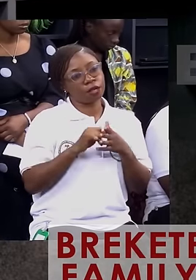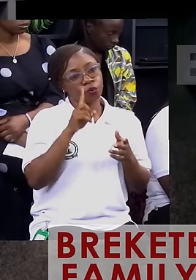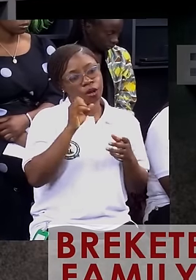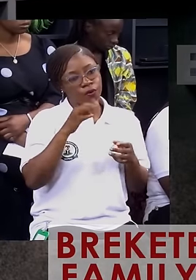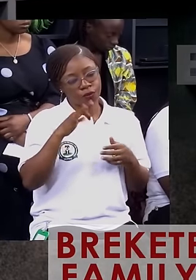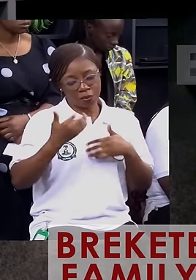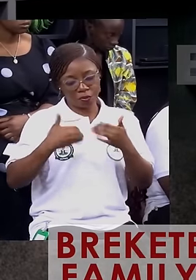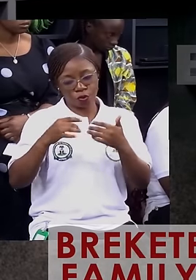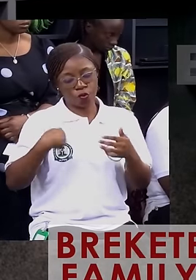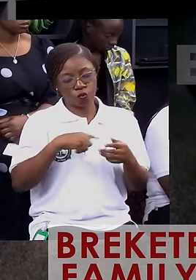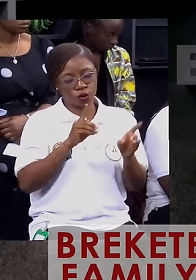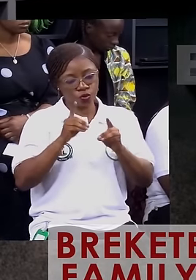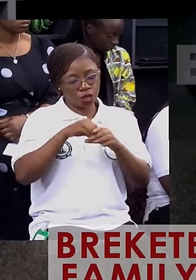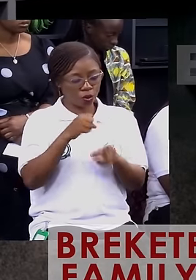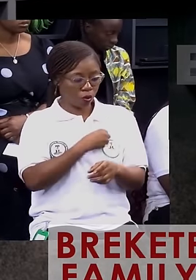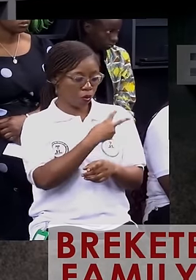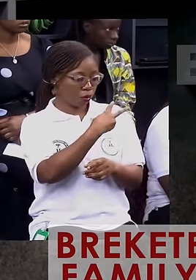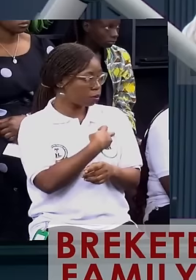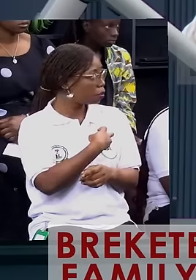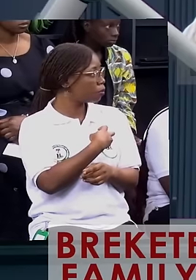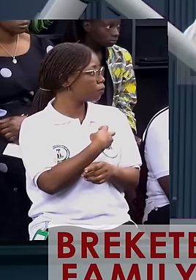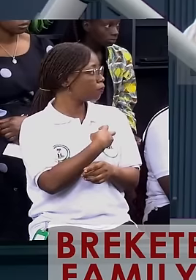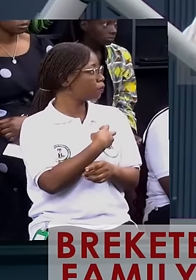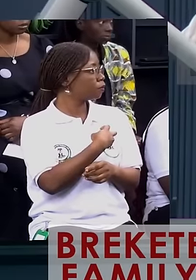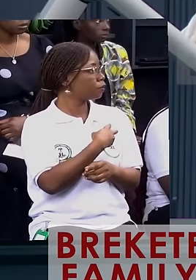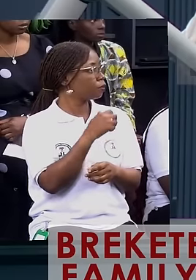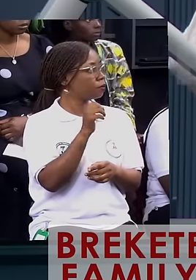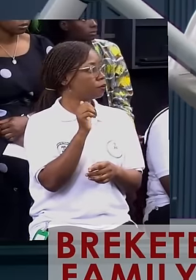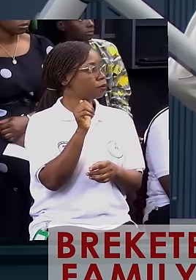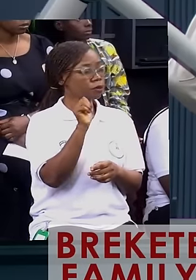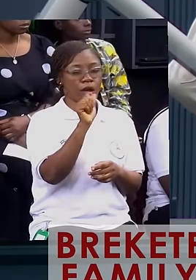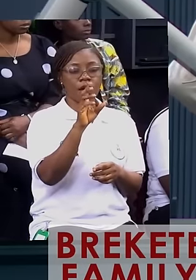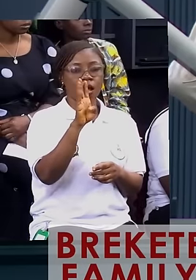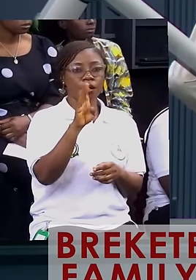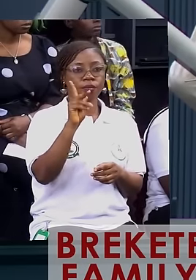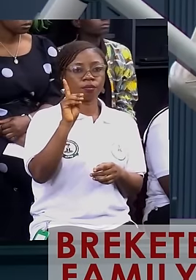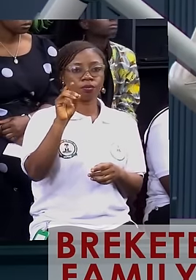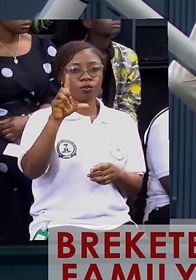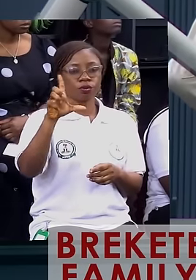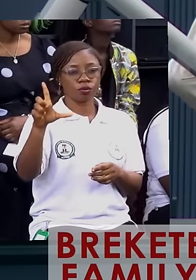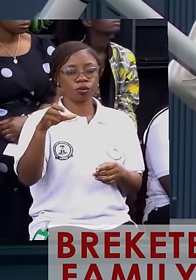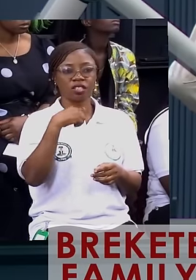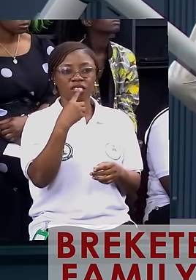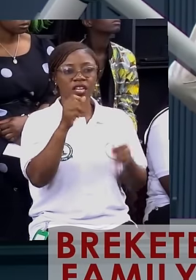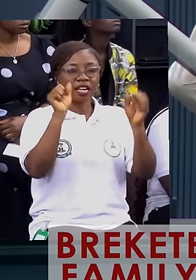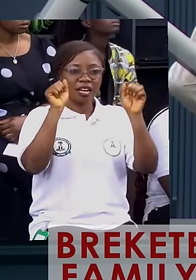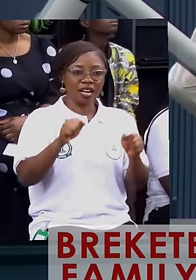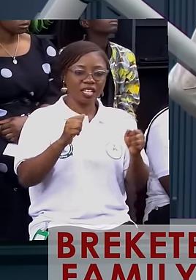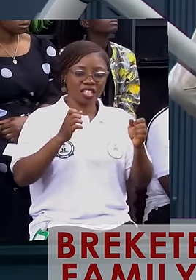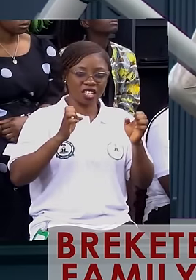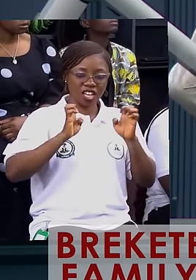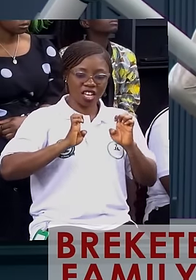procedures that we do in the hospital. Yes, ordinary president. Abdul Hakim Abdul Rahman, he said, doctor, can energy